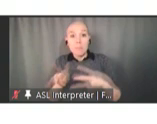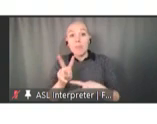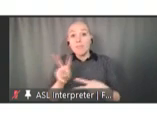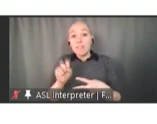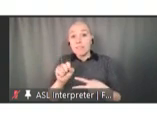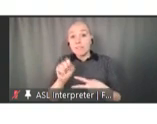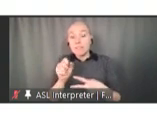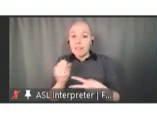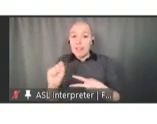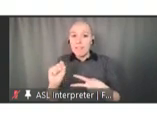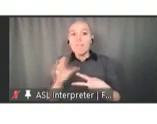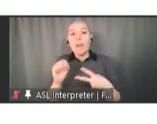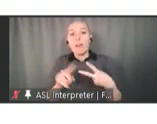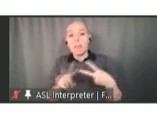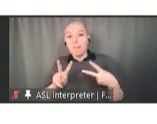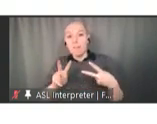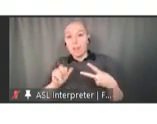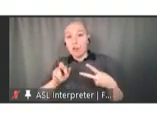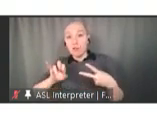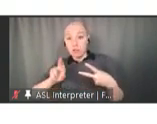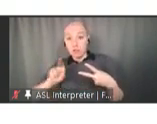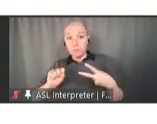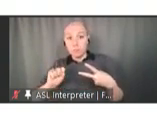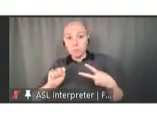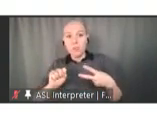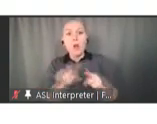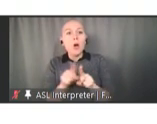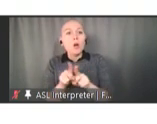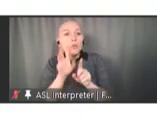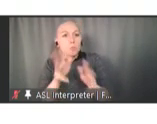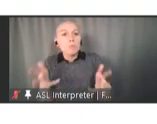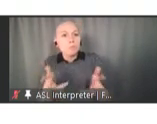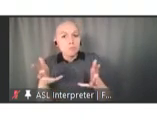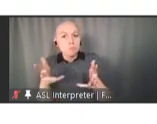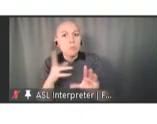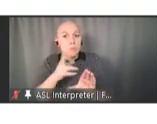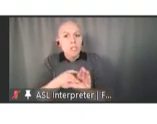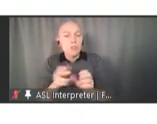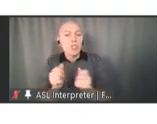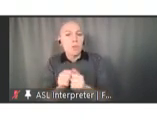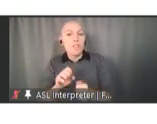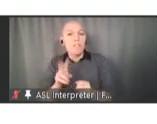on strategies to encourage participation in VSAFE. Next slide.